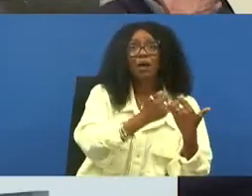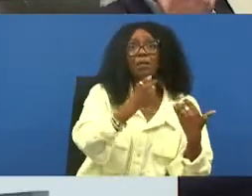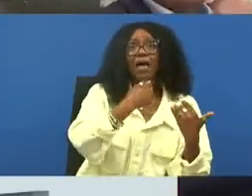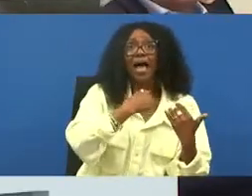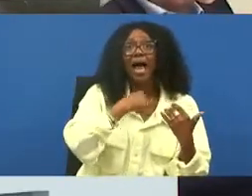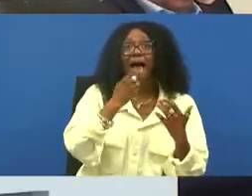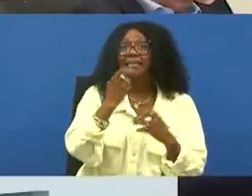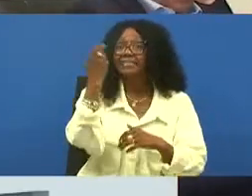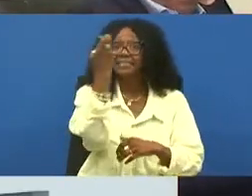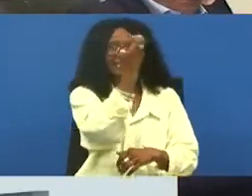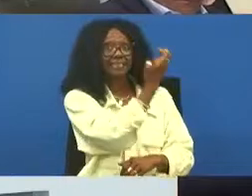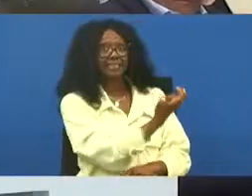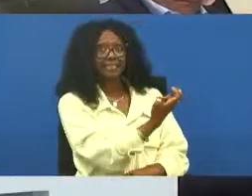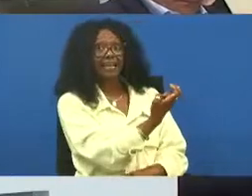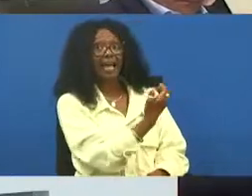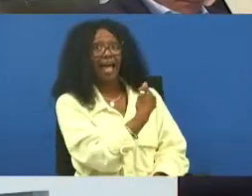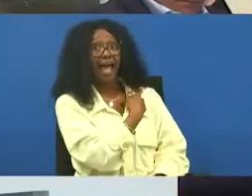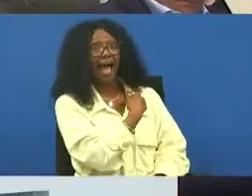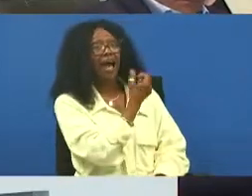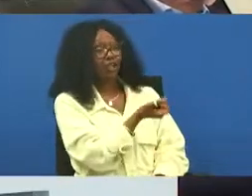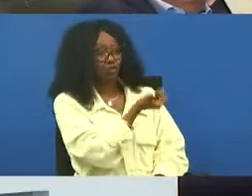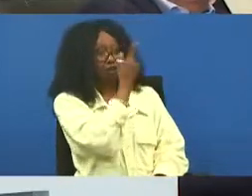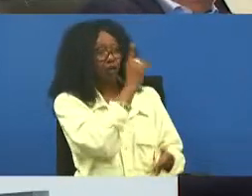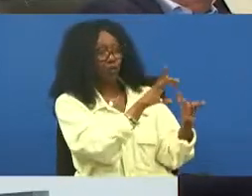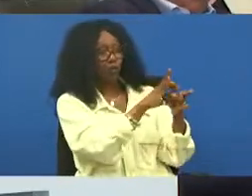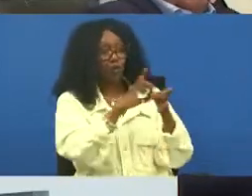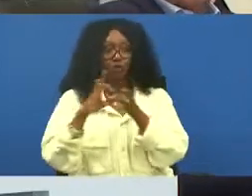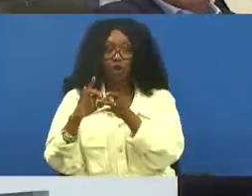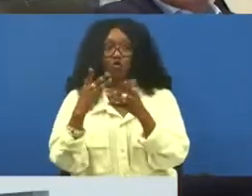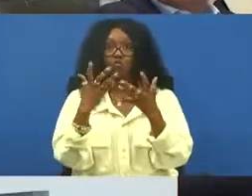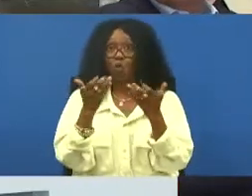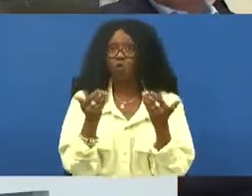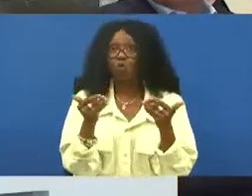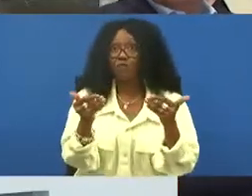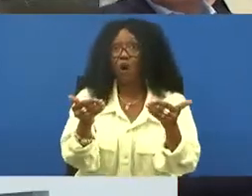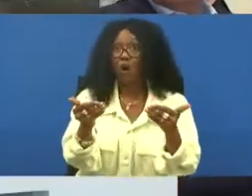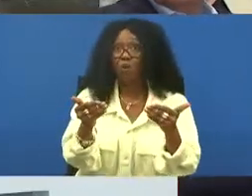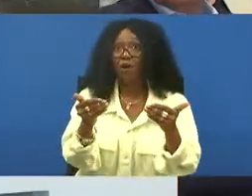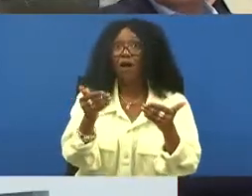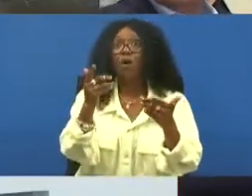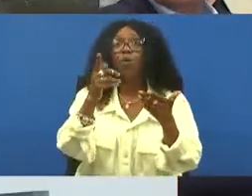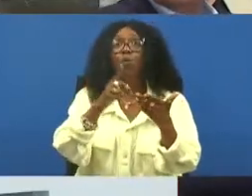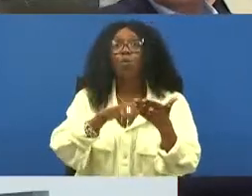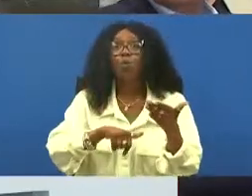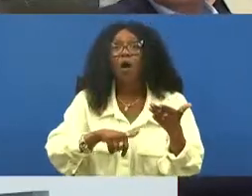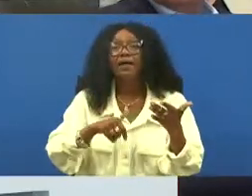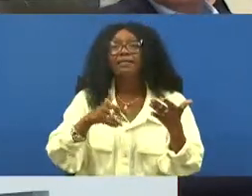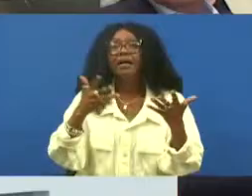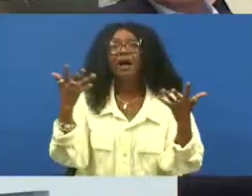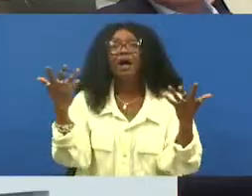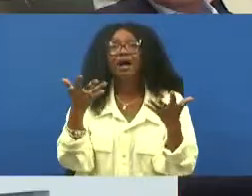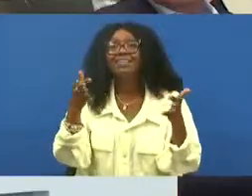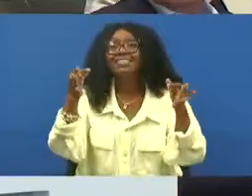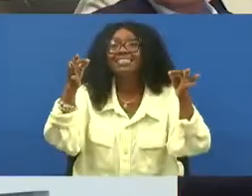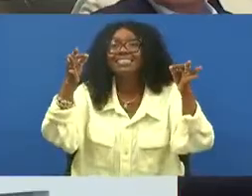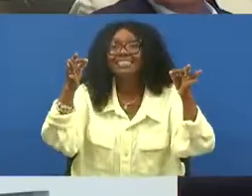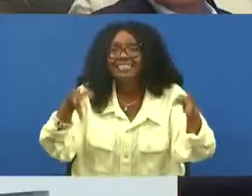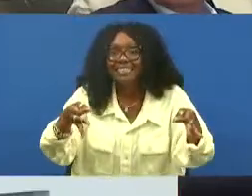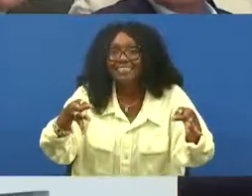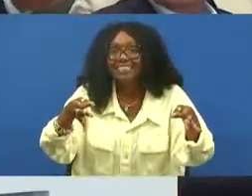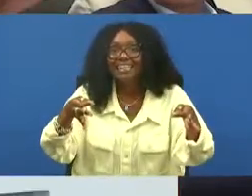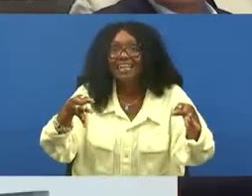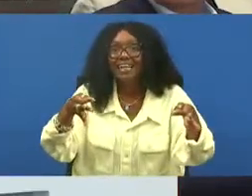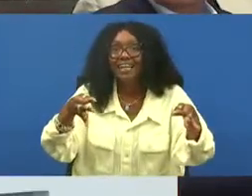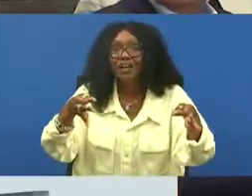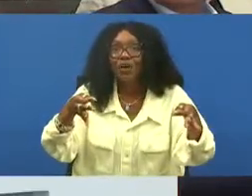I understand that you have relationships and you want to move forward. What are the definite decisions going to be made